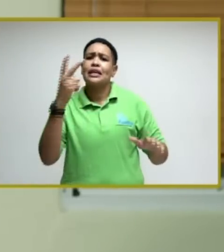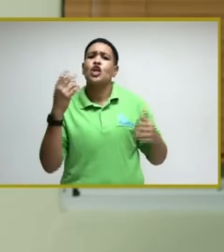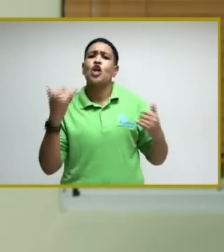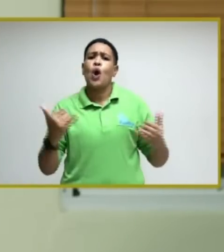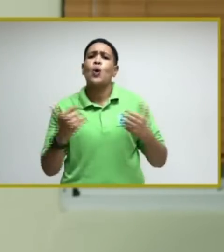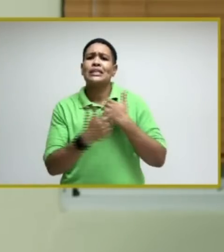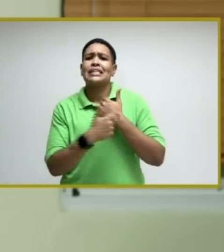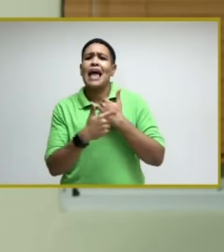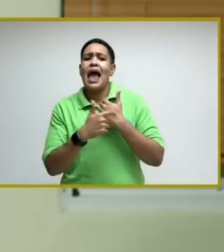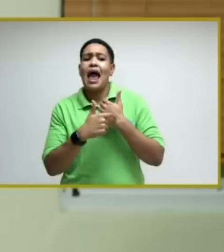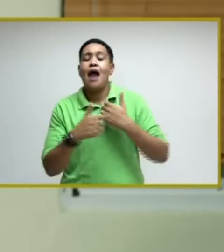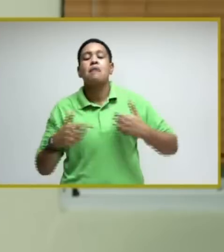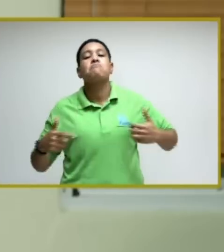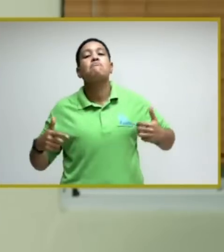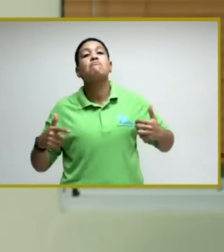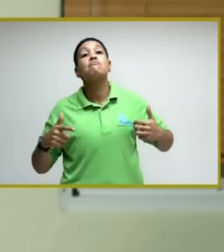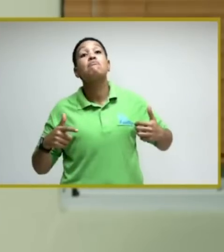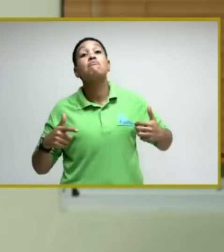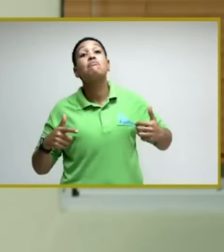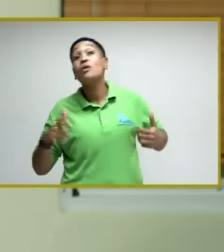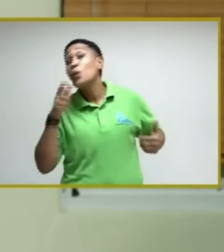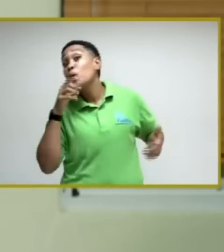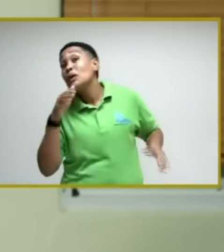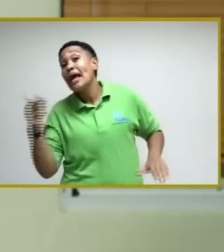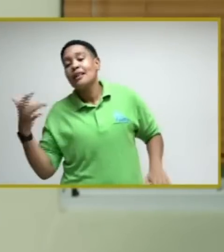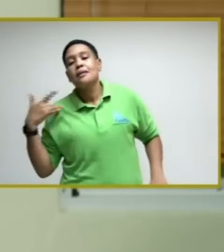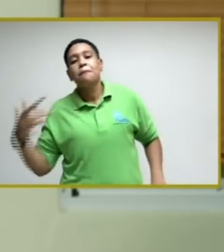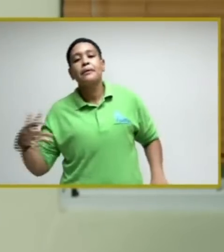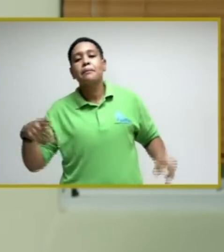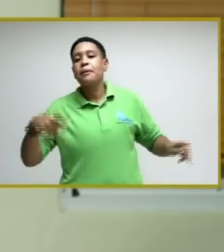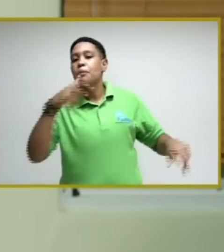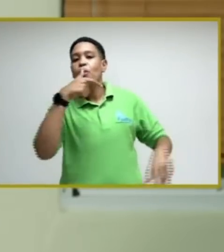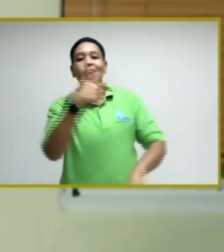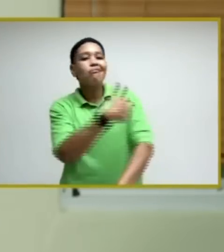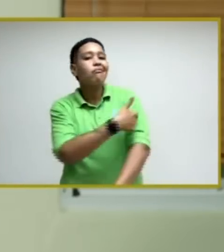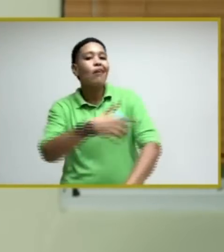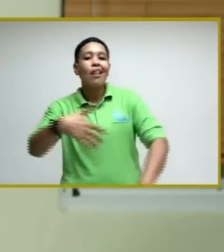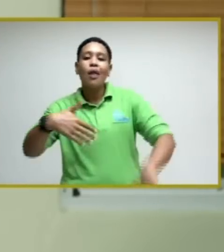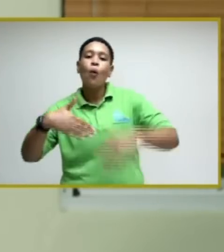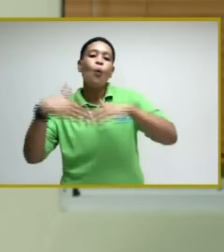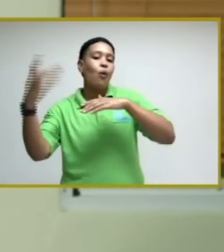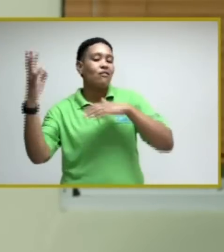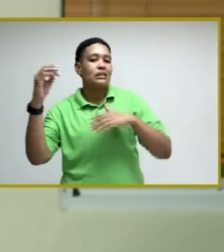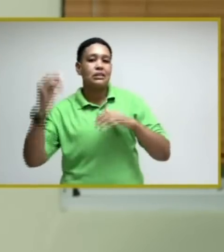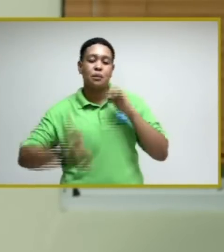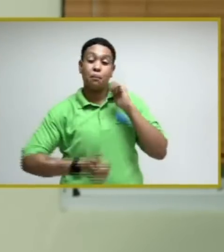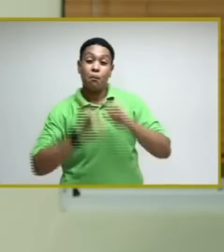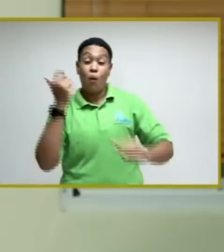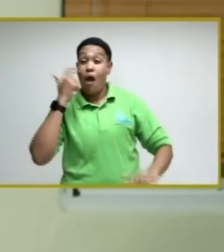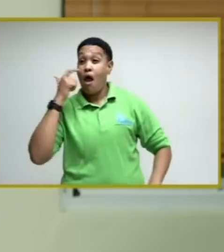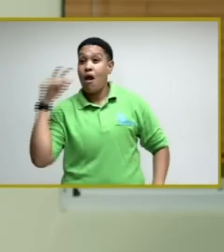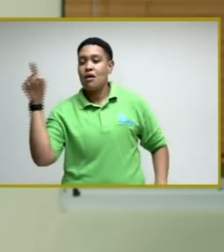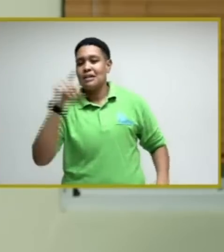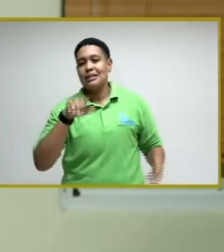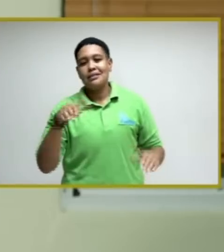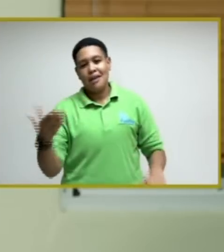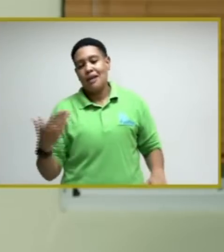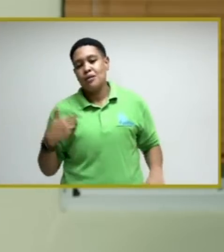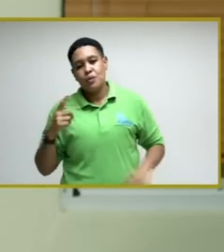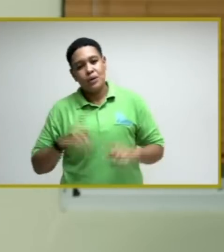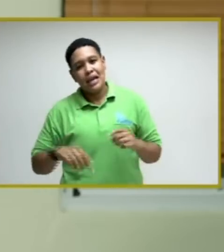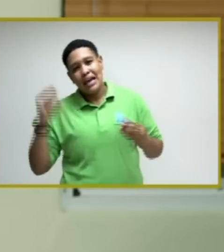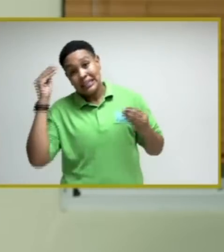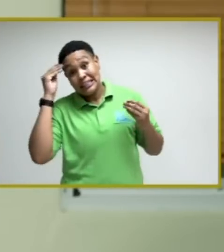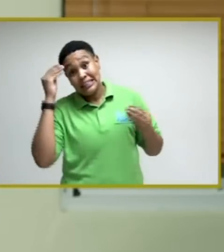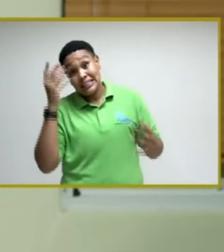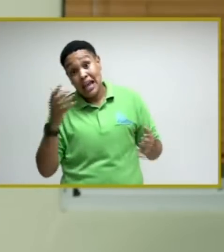in unvaccinated over 60s. And so we can't say more that more persons need to